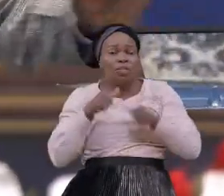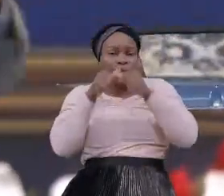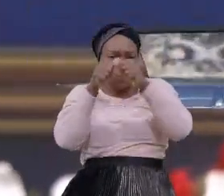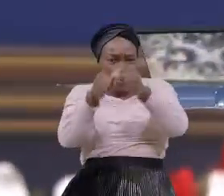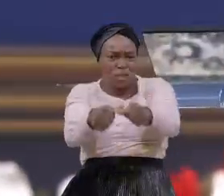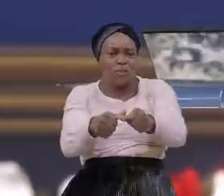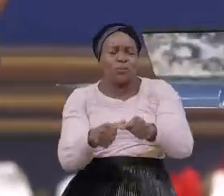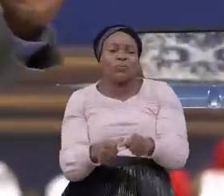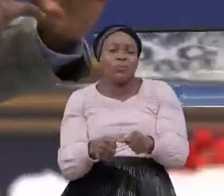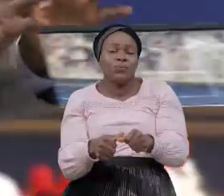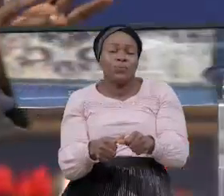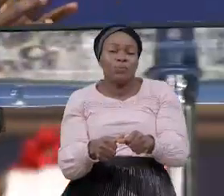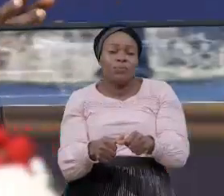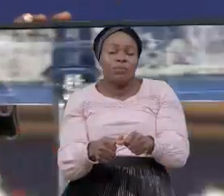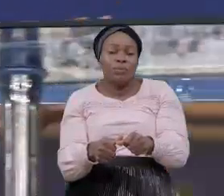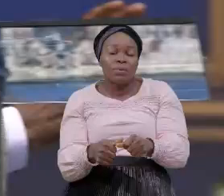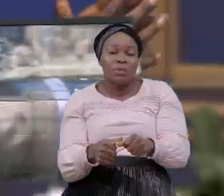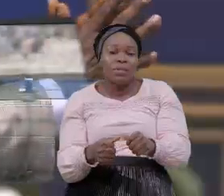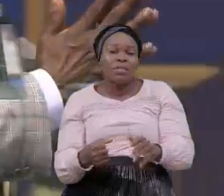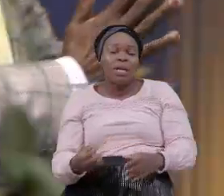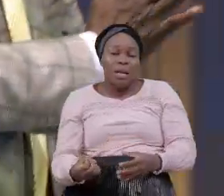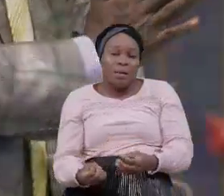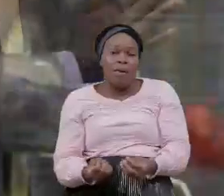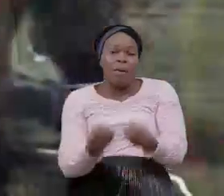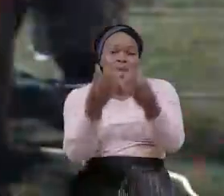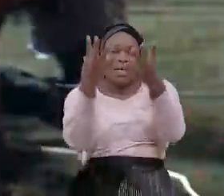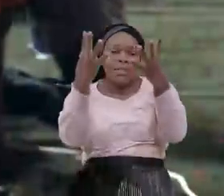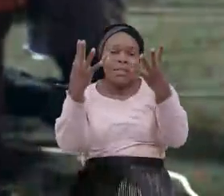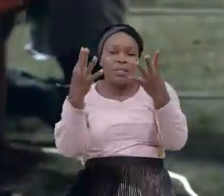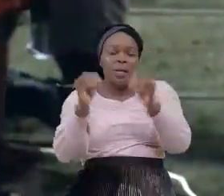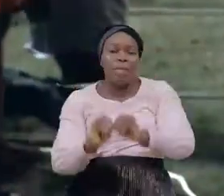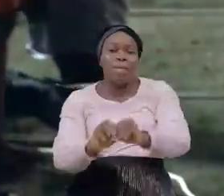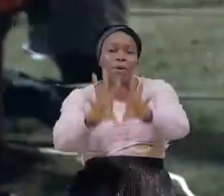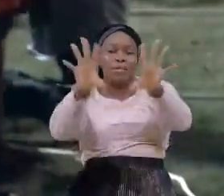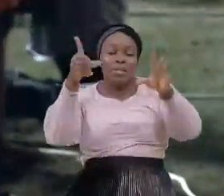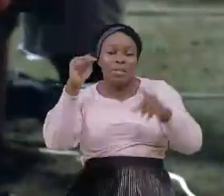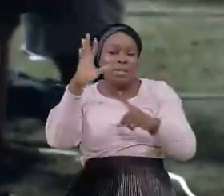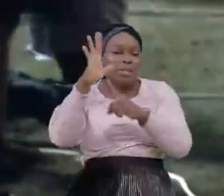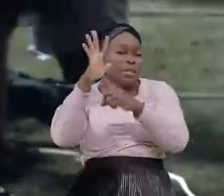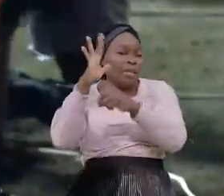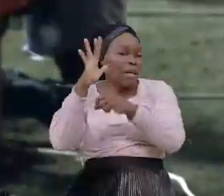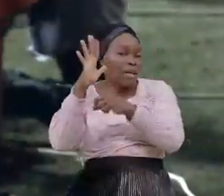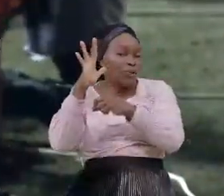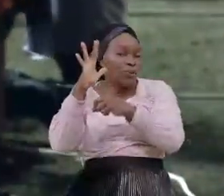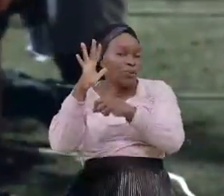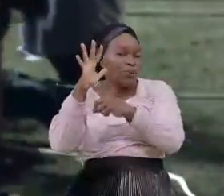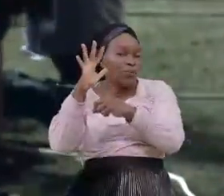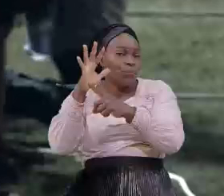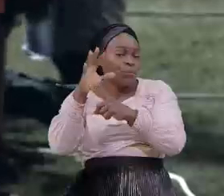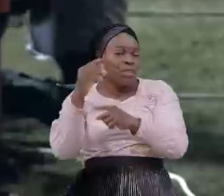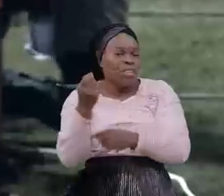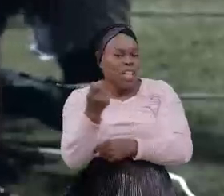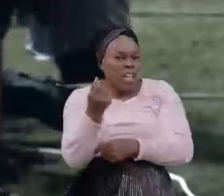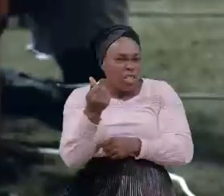Lighting a candle. Lighting a little light to dispel all the